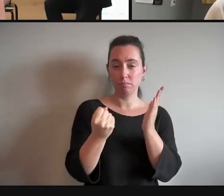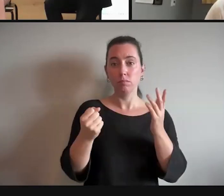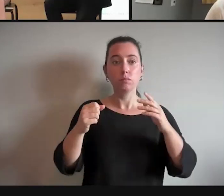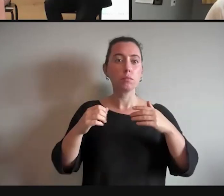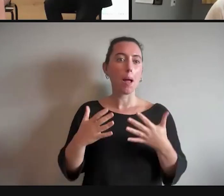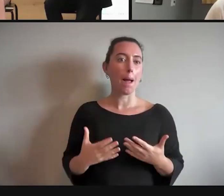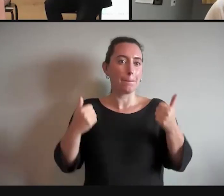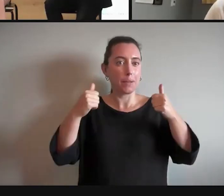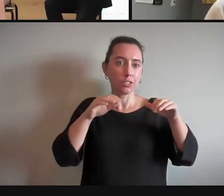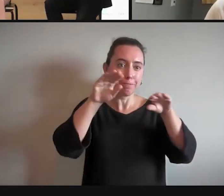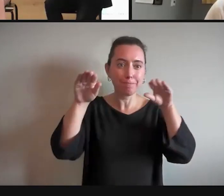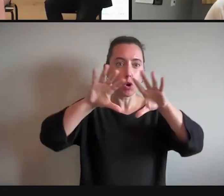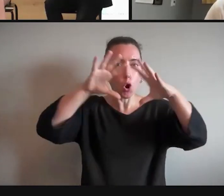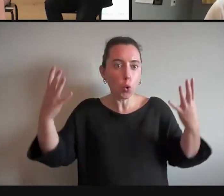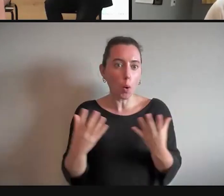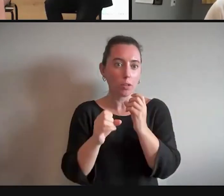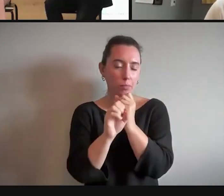And the second thing,